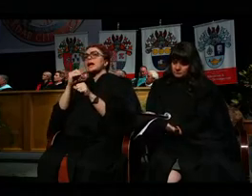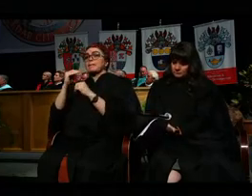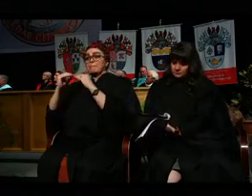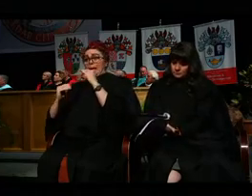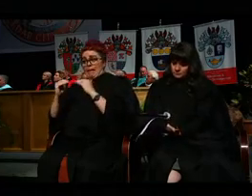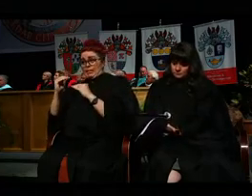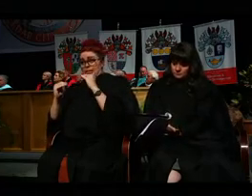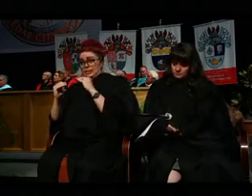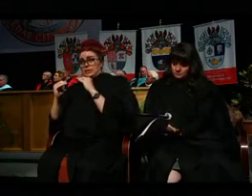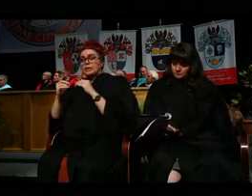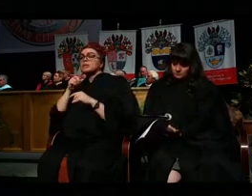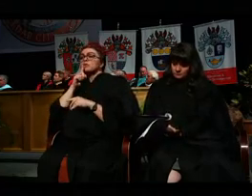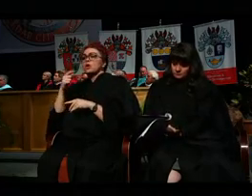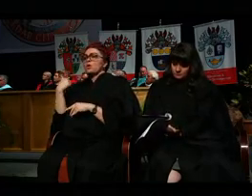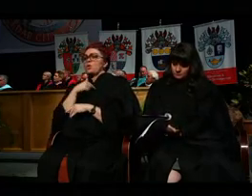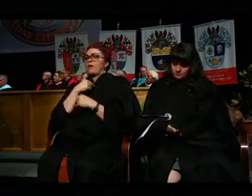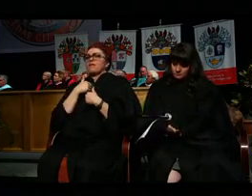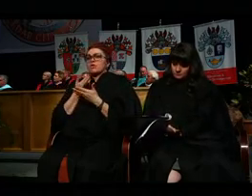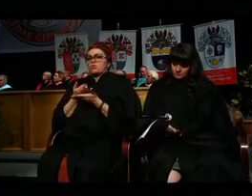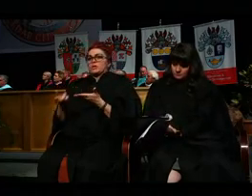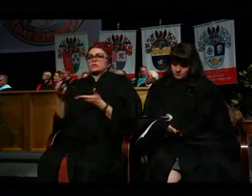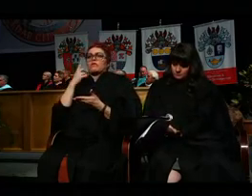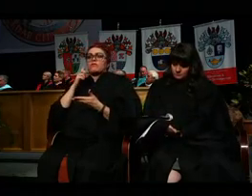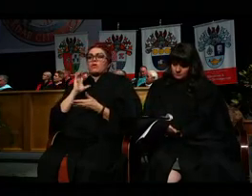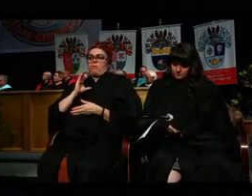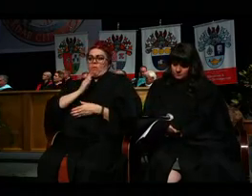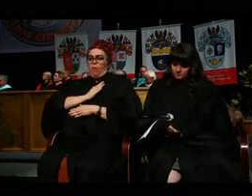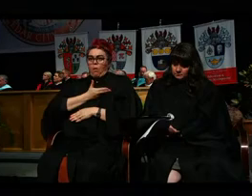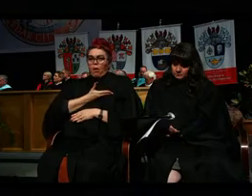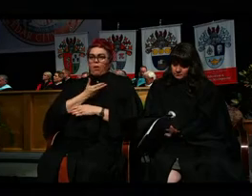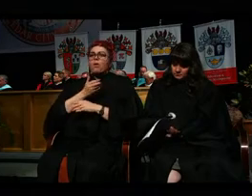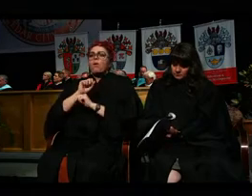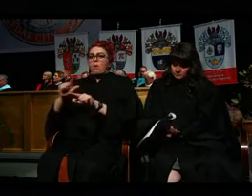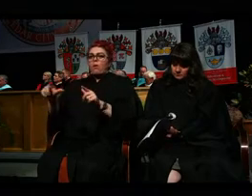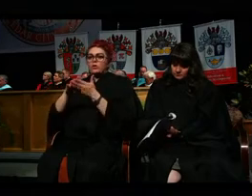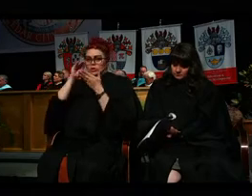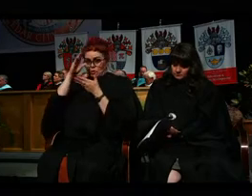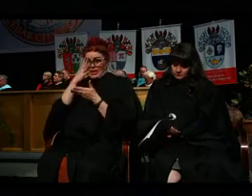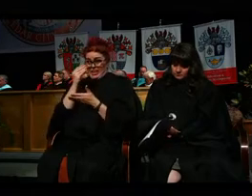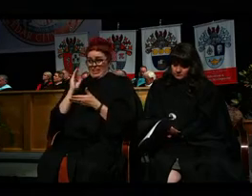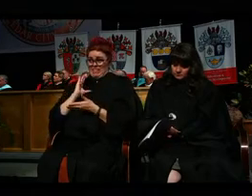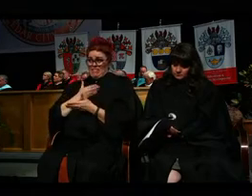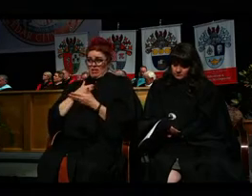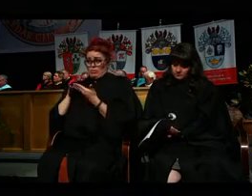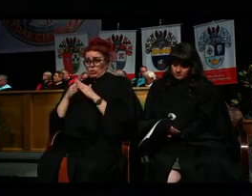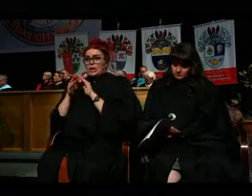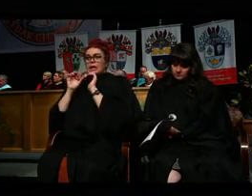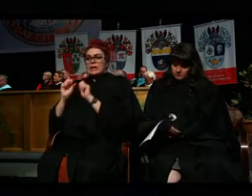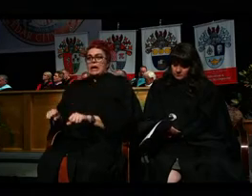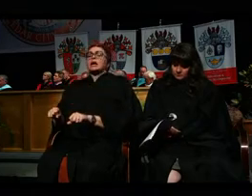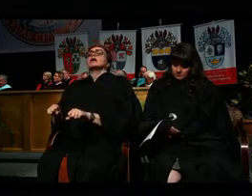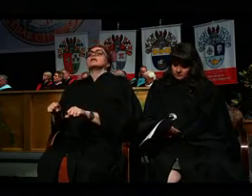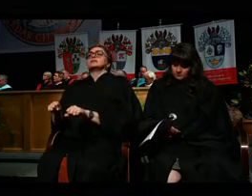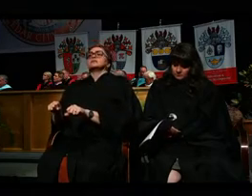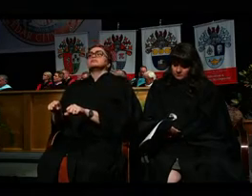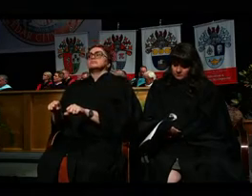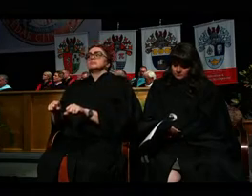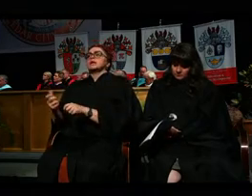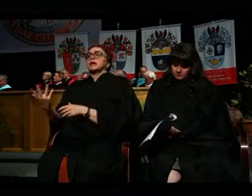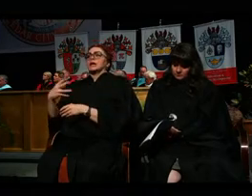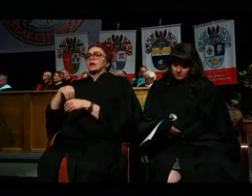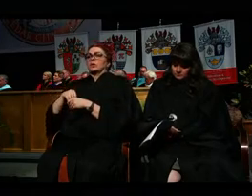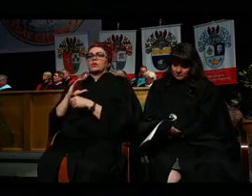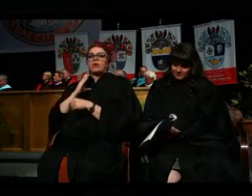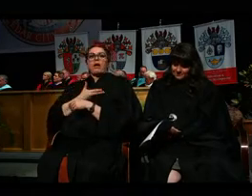appropriate resources to serve our students and to ensure our community can accommodate our growth. By the way, if you are a developer